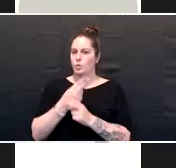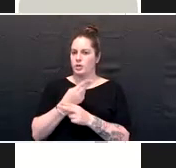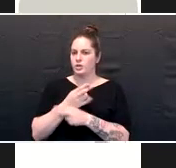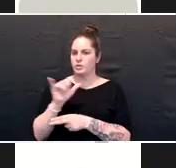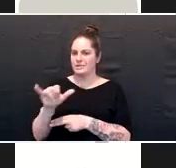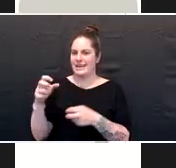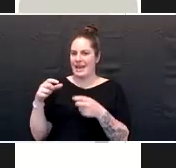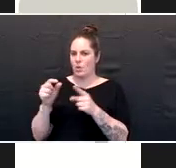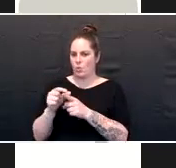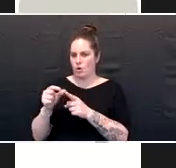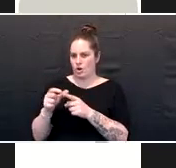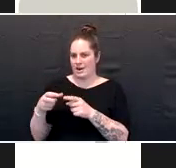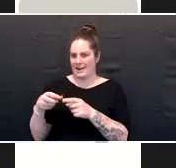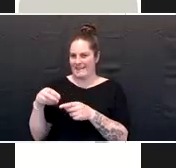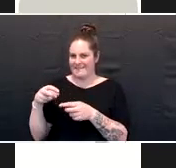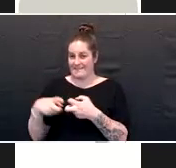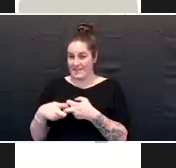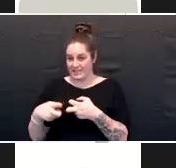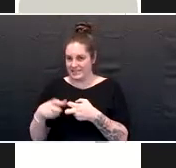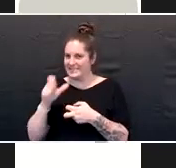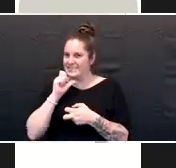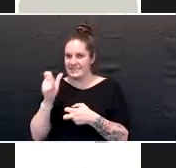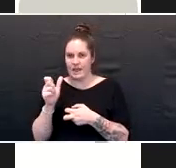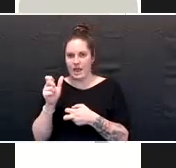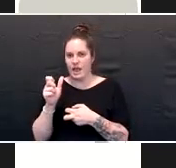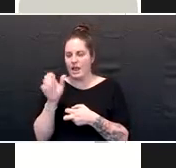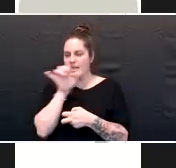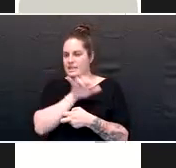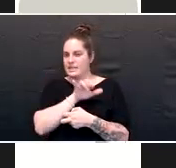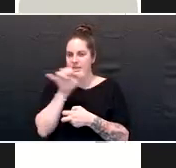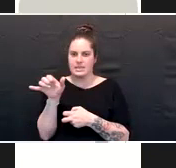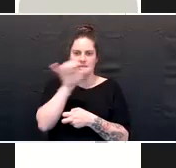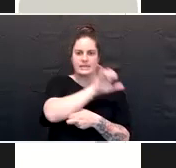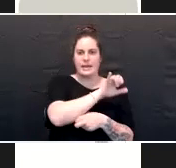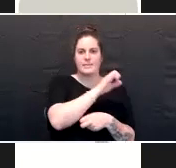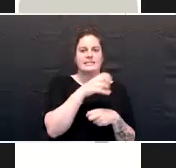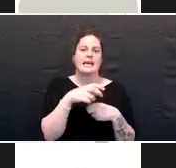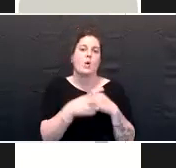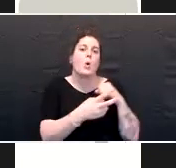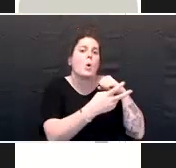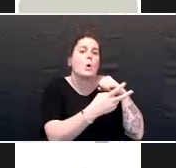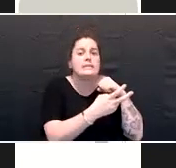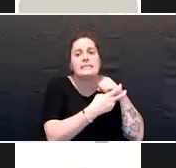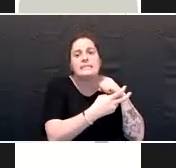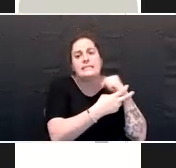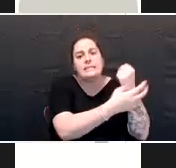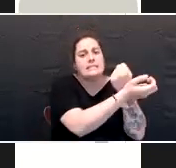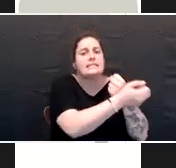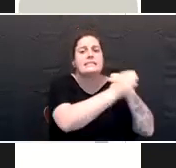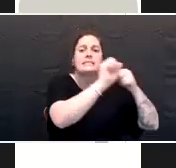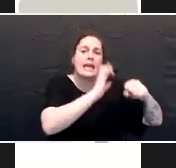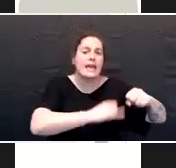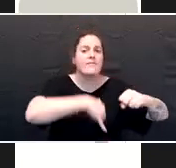we're not talking about the conservation like, save the whales. Although that is a very important